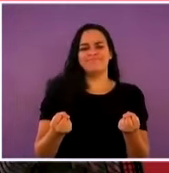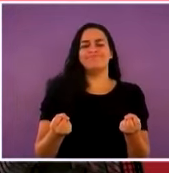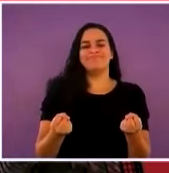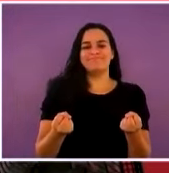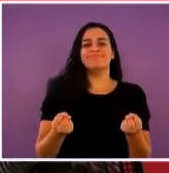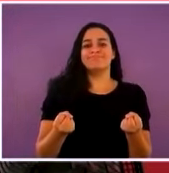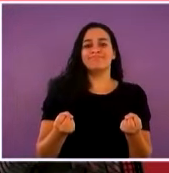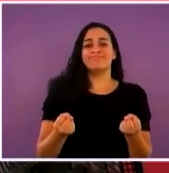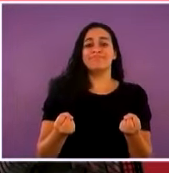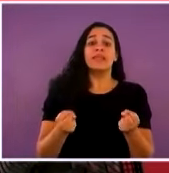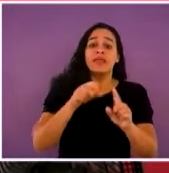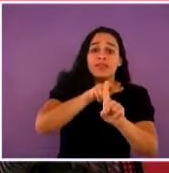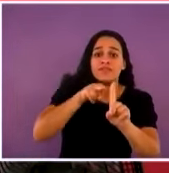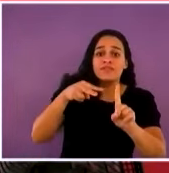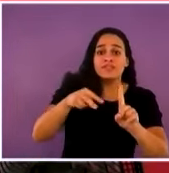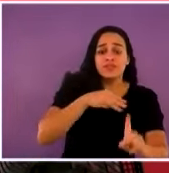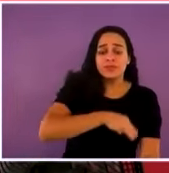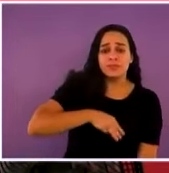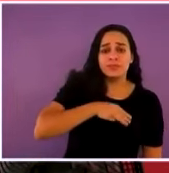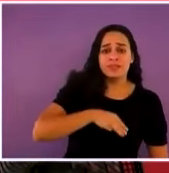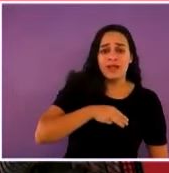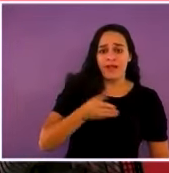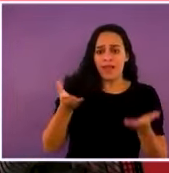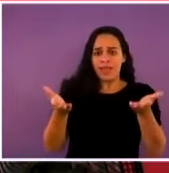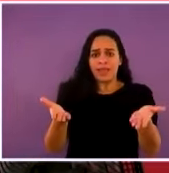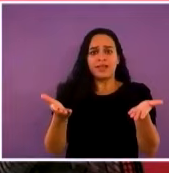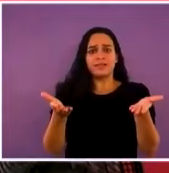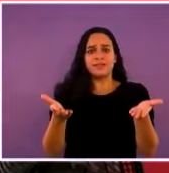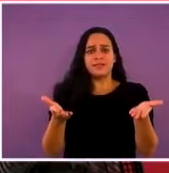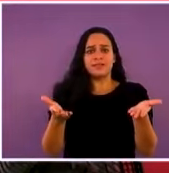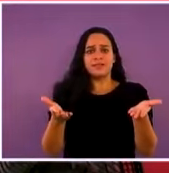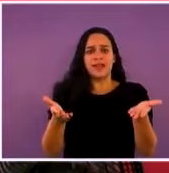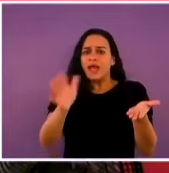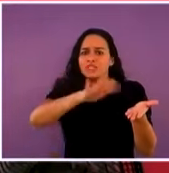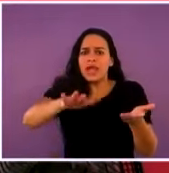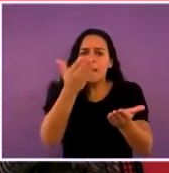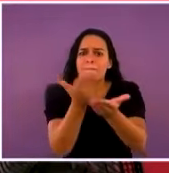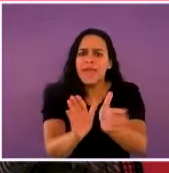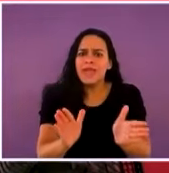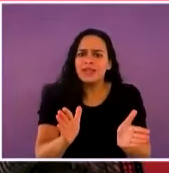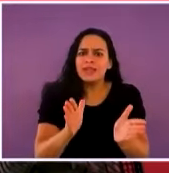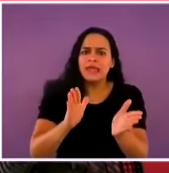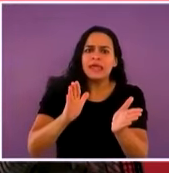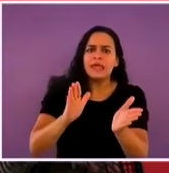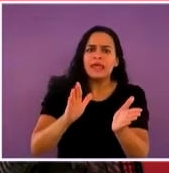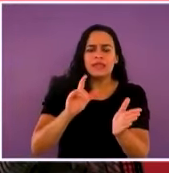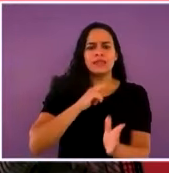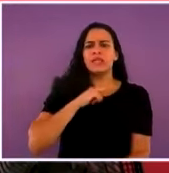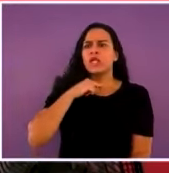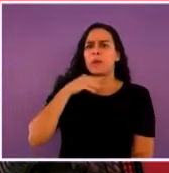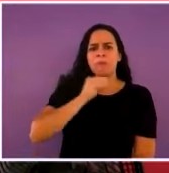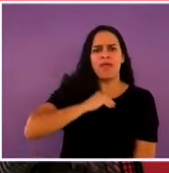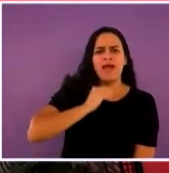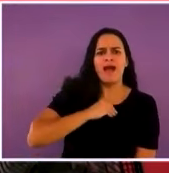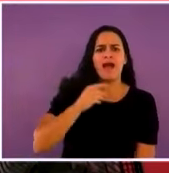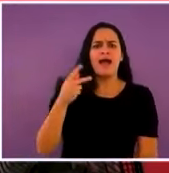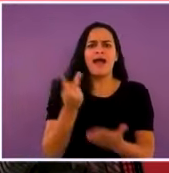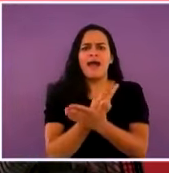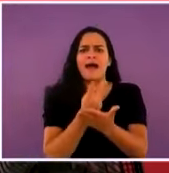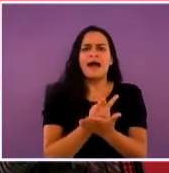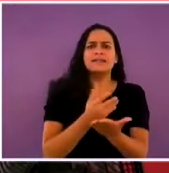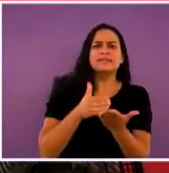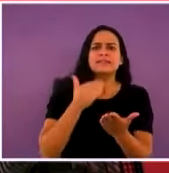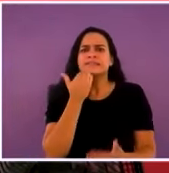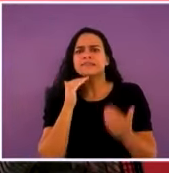mission, nessa visão de missões, no one is lost. Ninguém está perdido. We are all already included into this